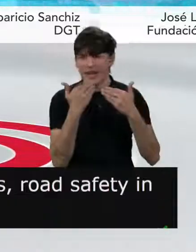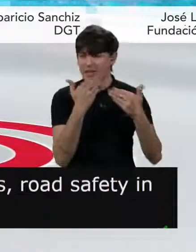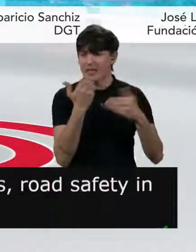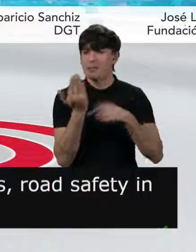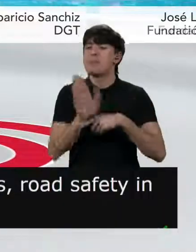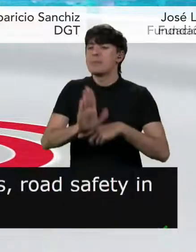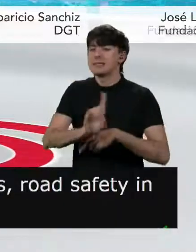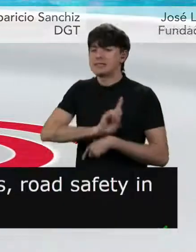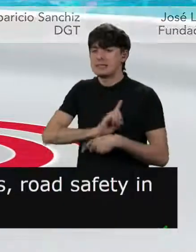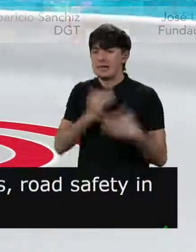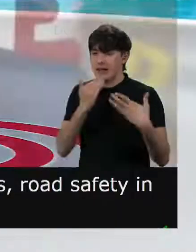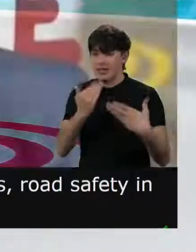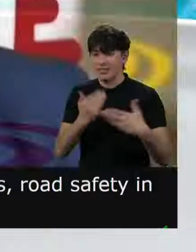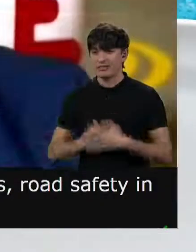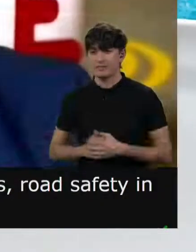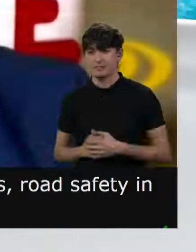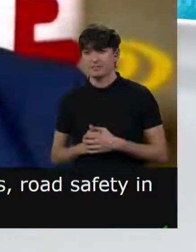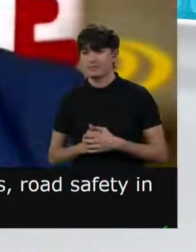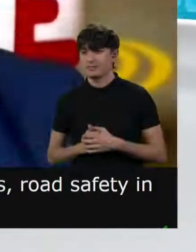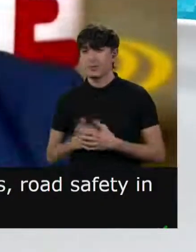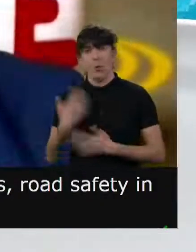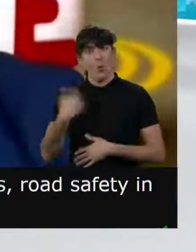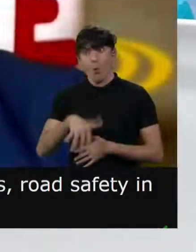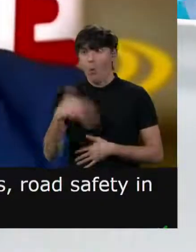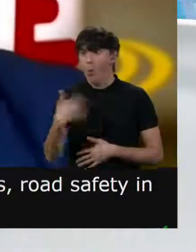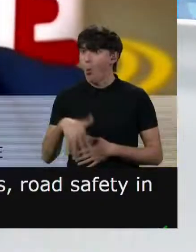Thank you so much, Patricia, for the introduction.